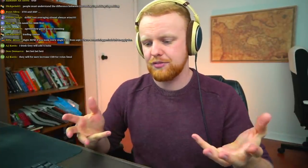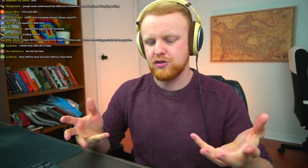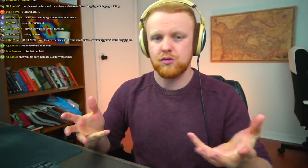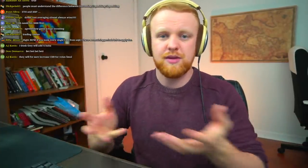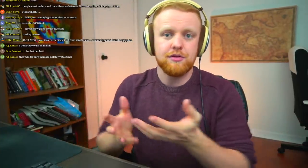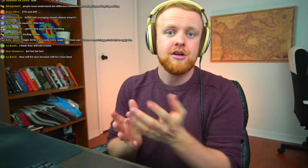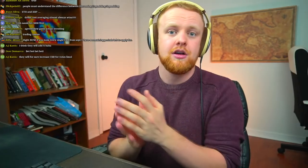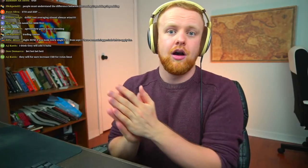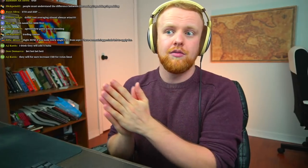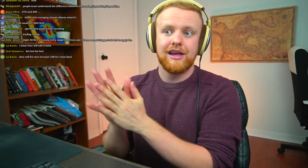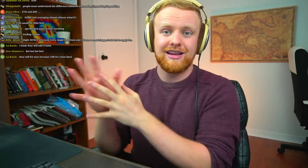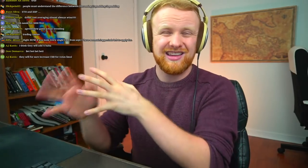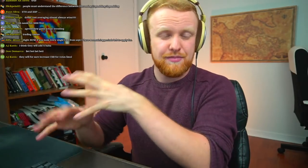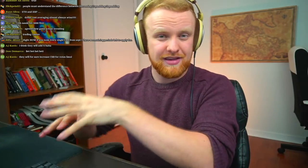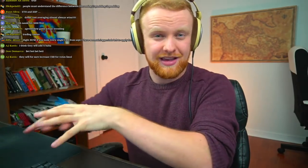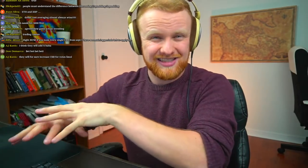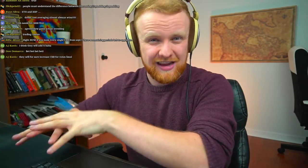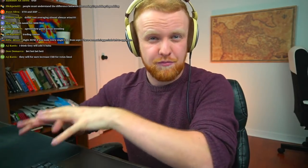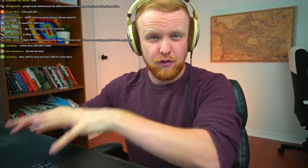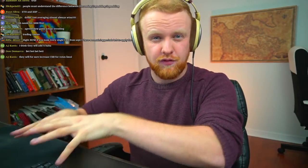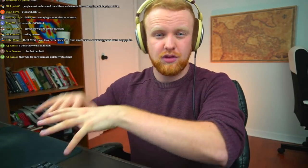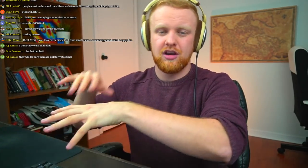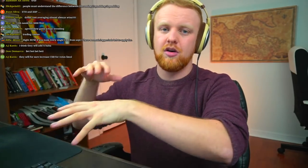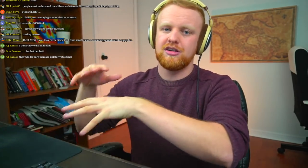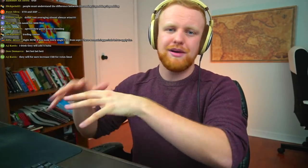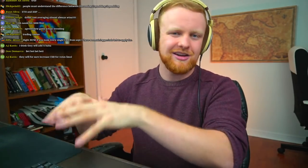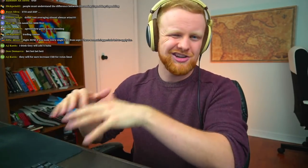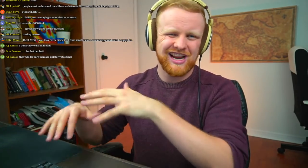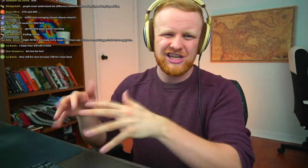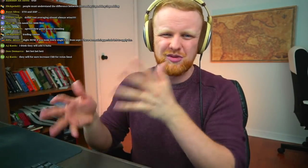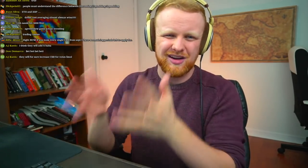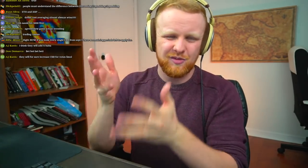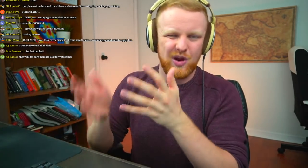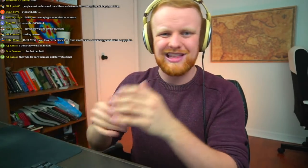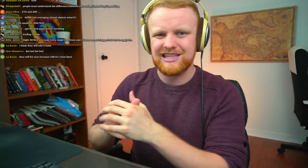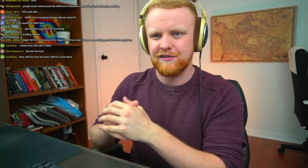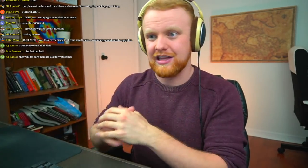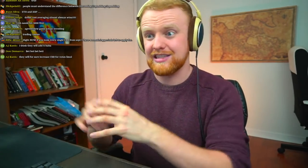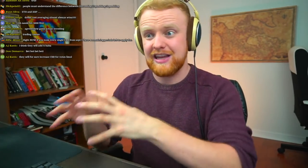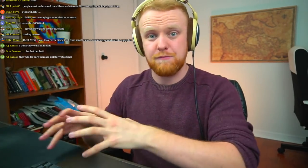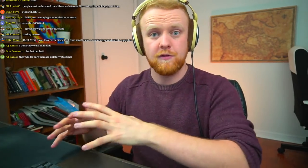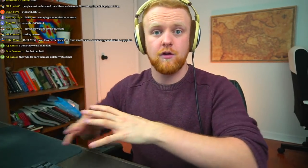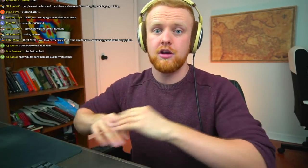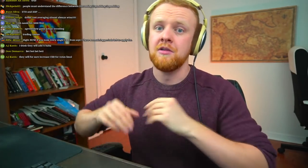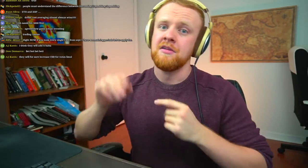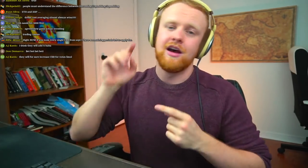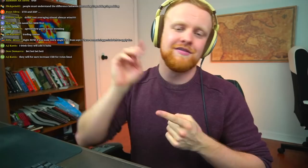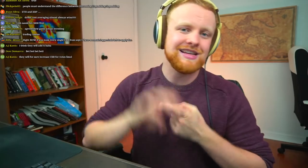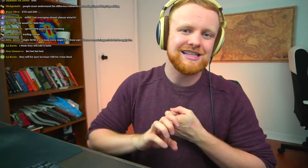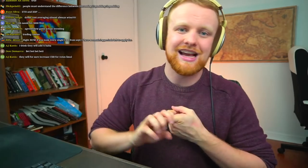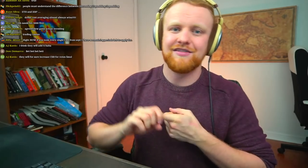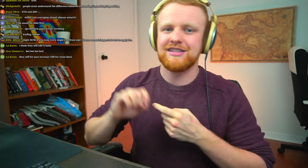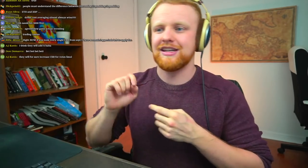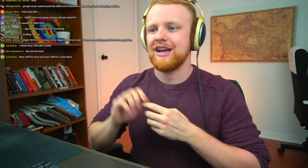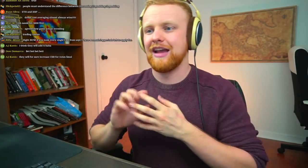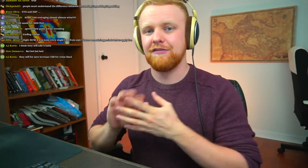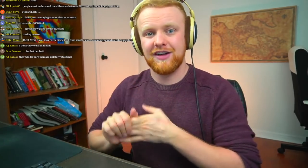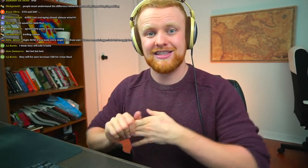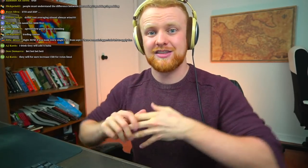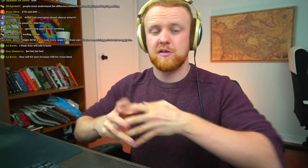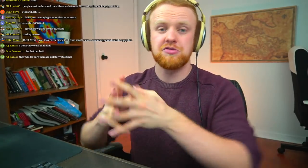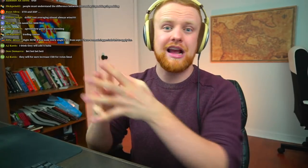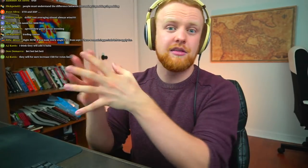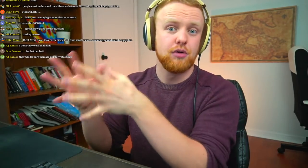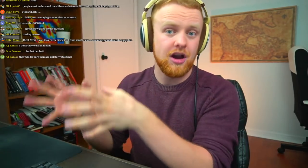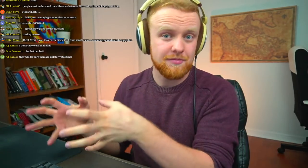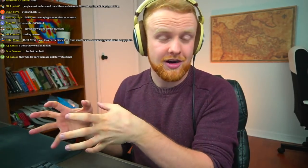basket approach where people like keep a safe portfolio. Depending on your age, you want to weigh these differently, a safe portfolio of ETFs and funds